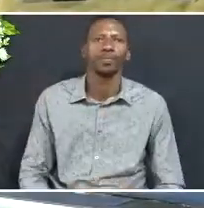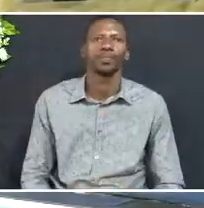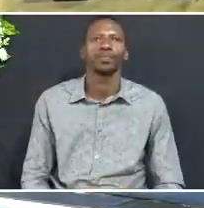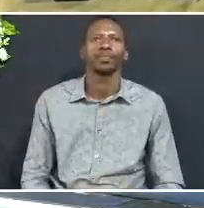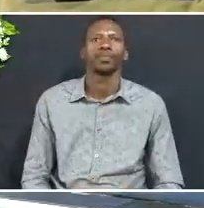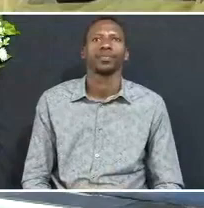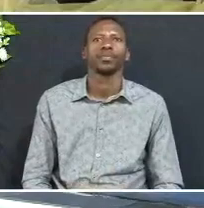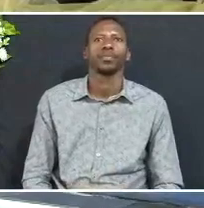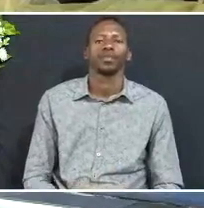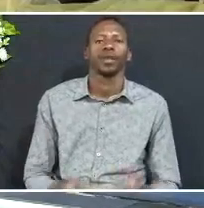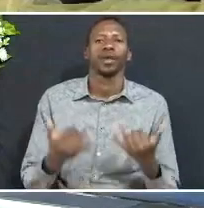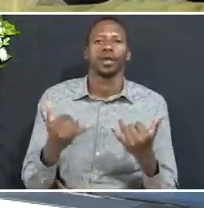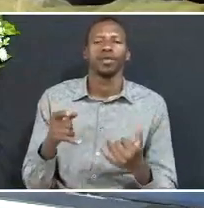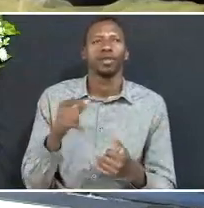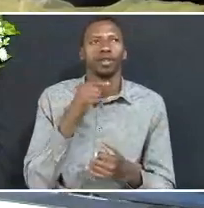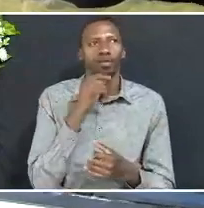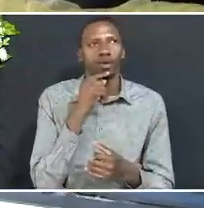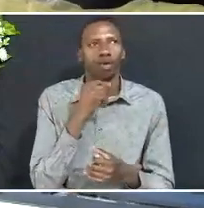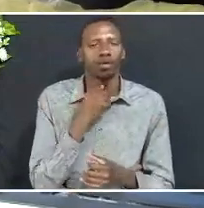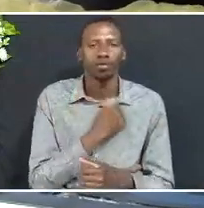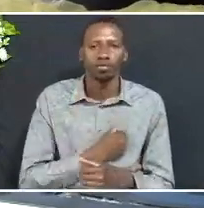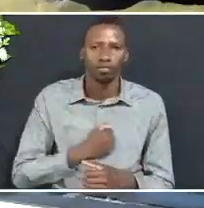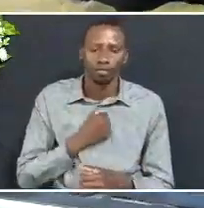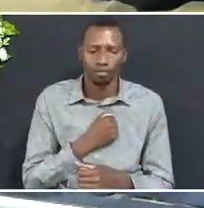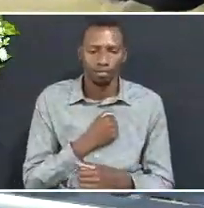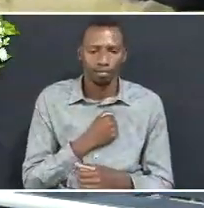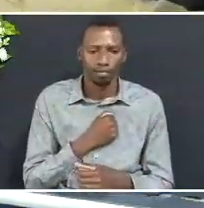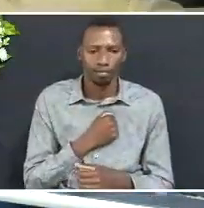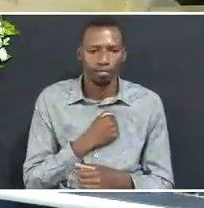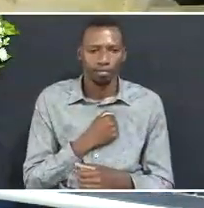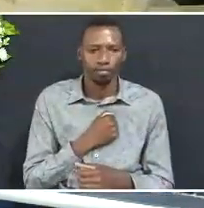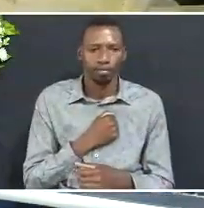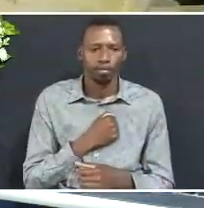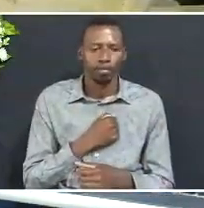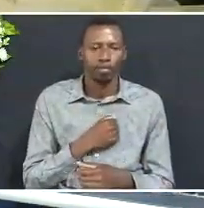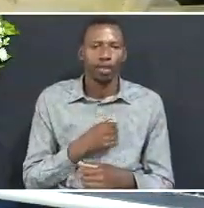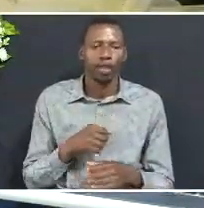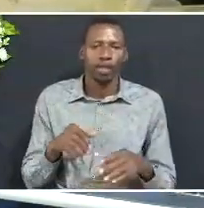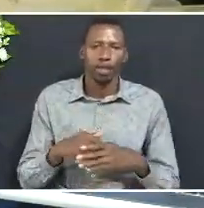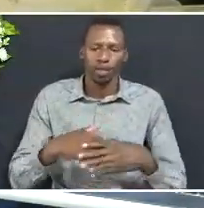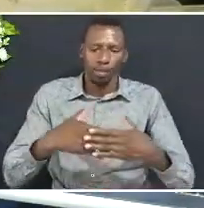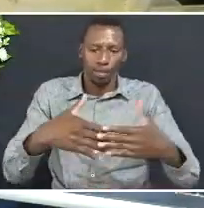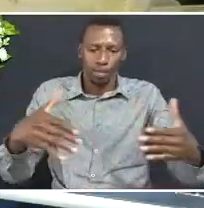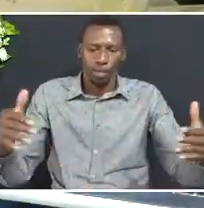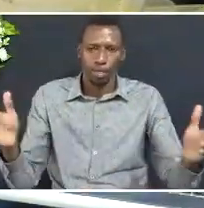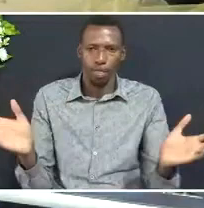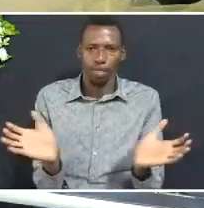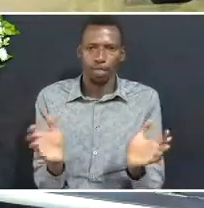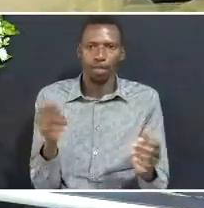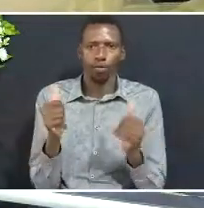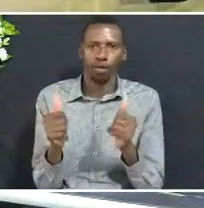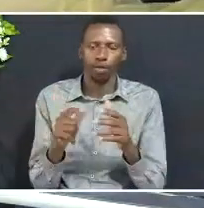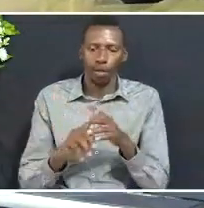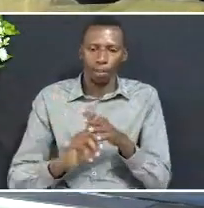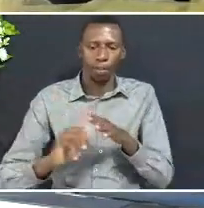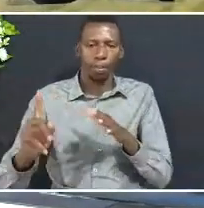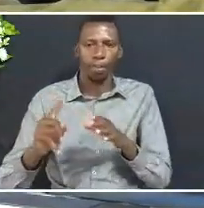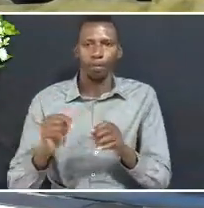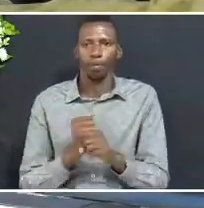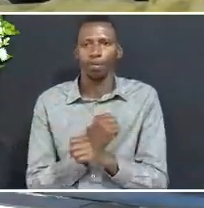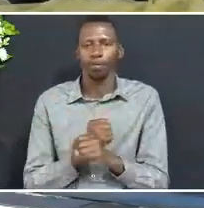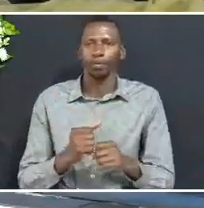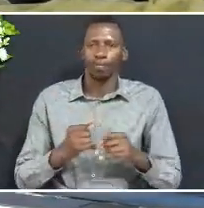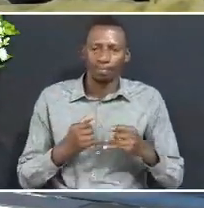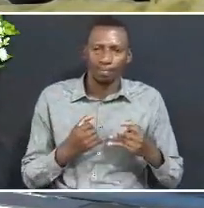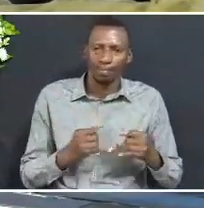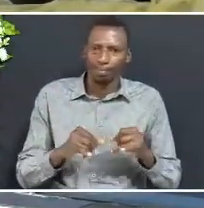And now this boy, unfortunately, was caught up in an enclosure where he could not escape. And he tried to